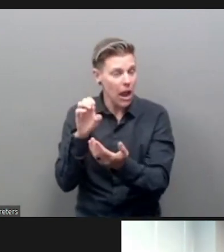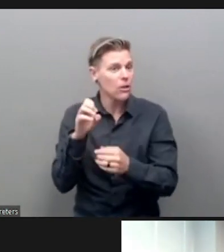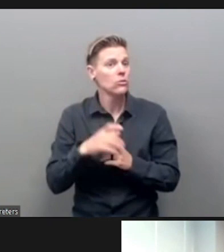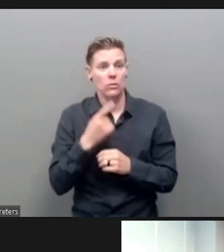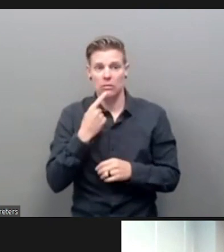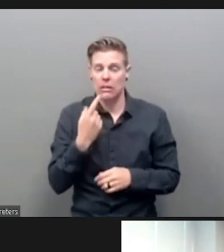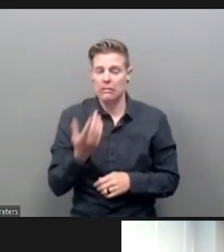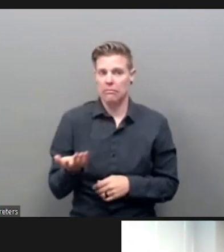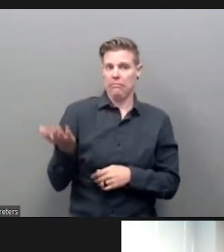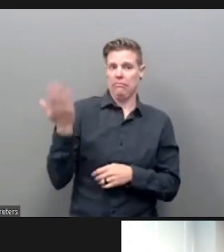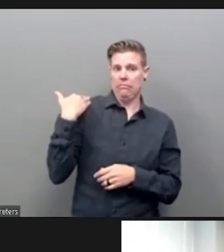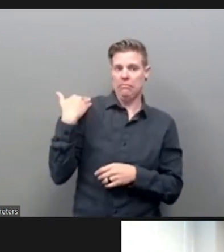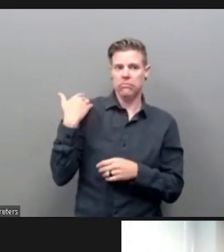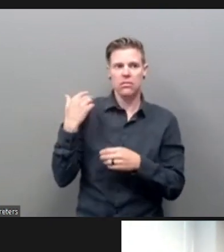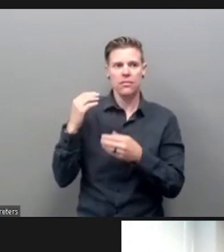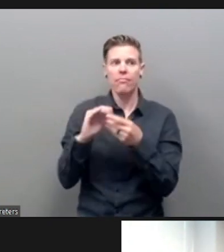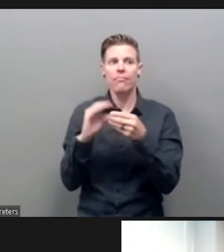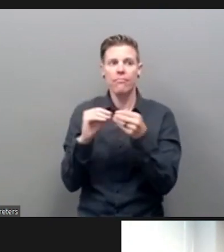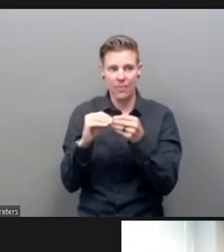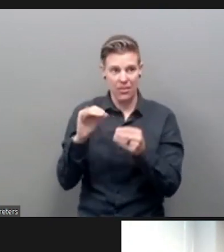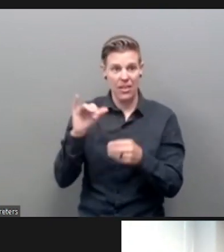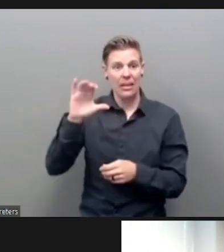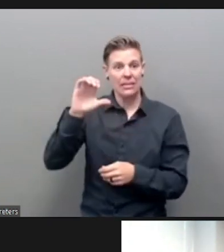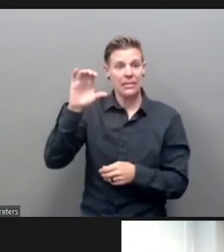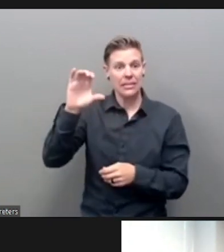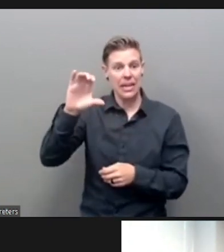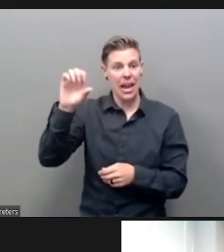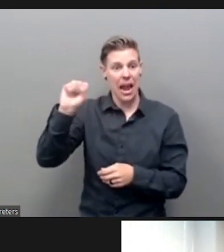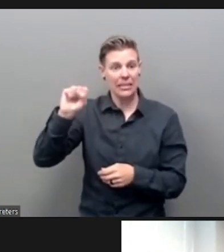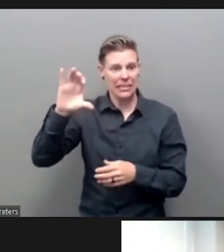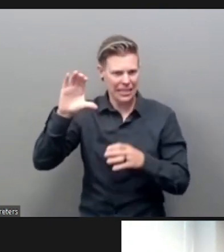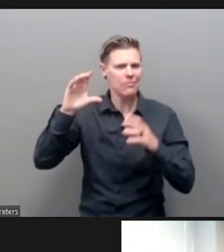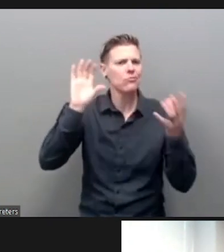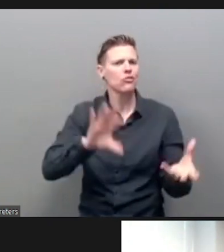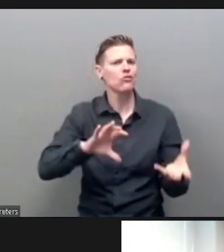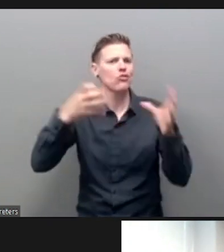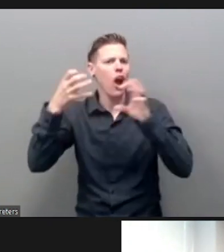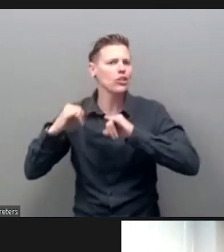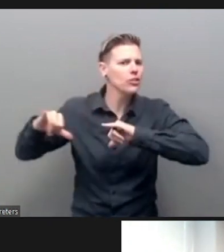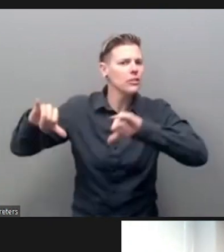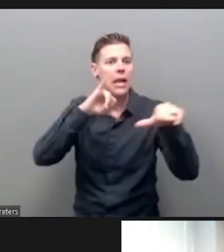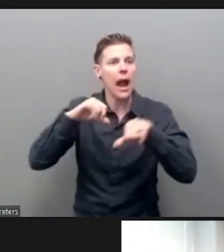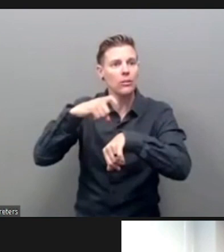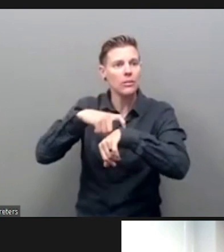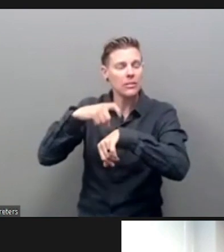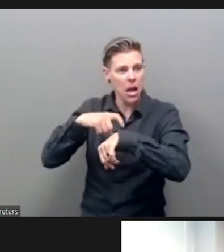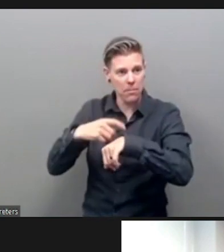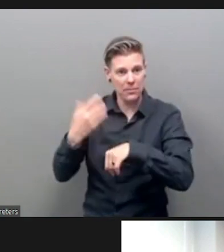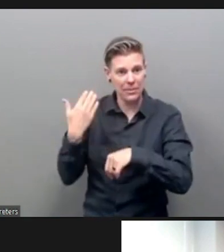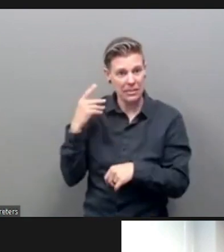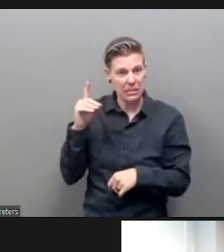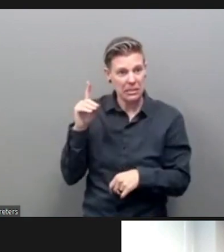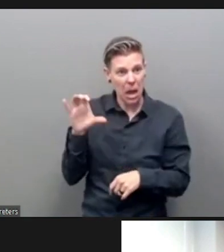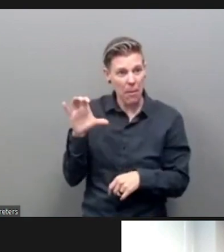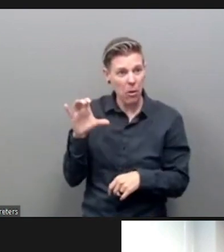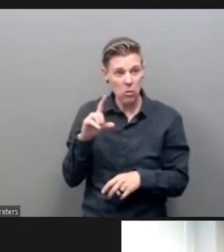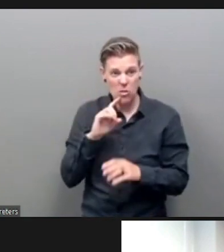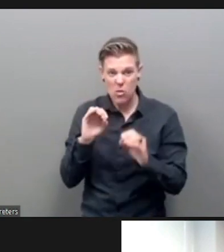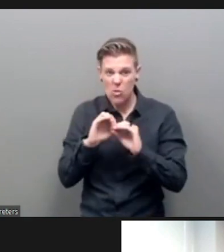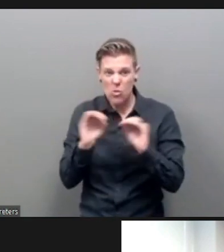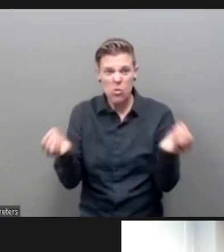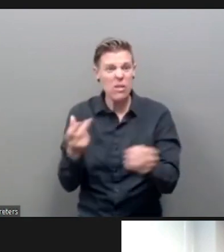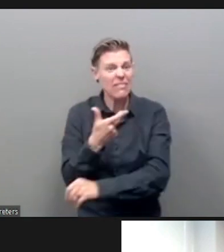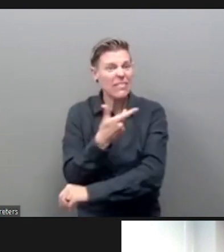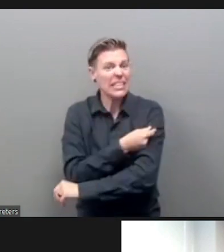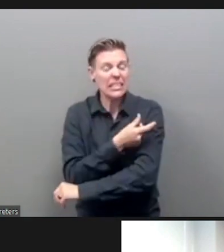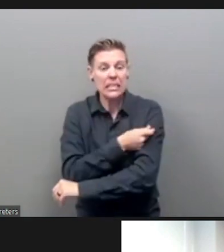in December. There were no vaccines, and all the patients were COVID patients, basically. The example you gave then